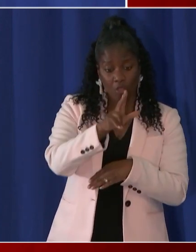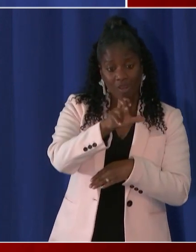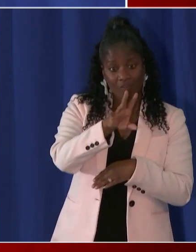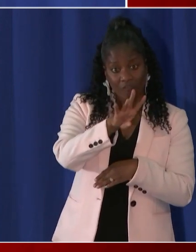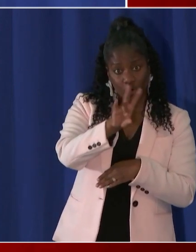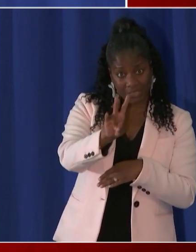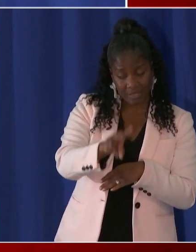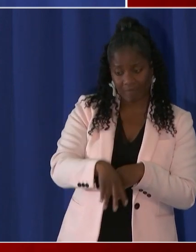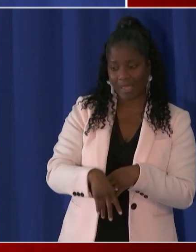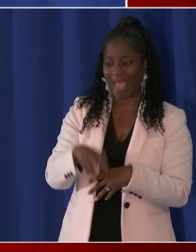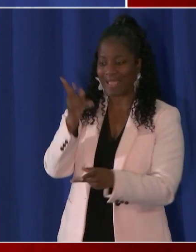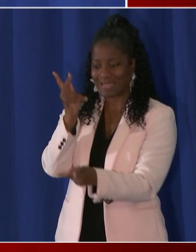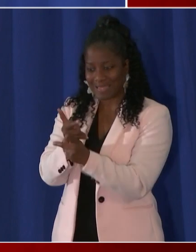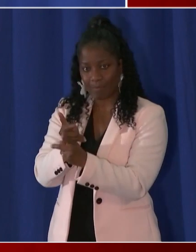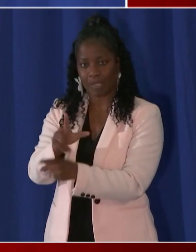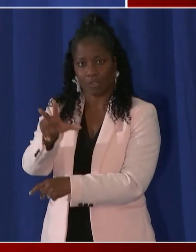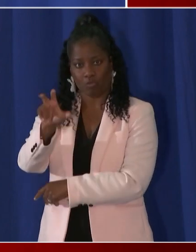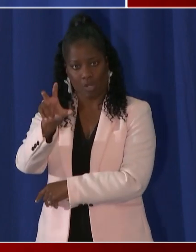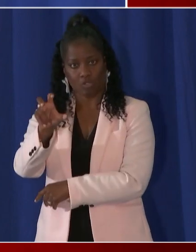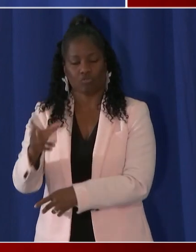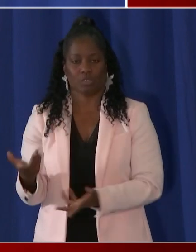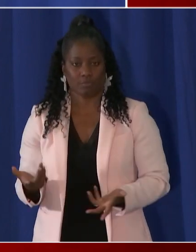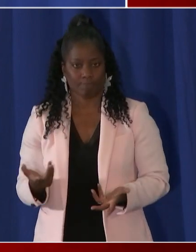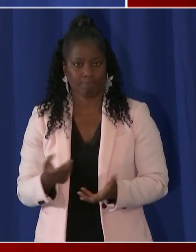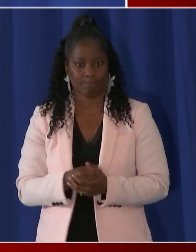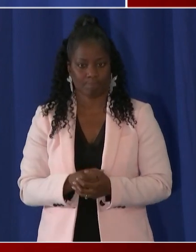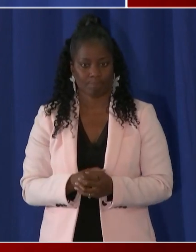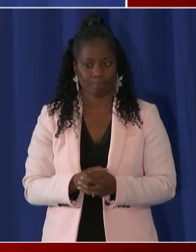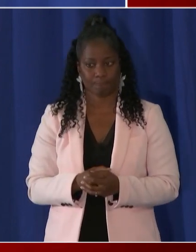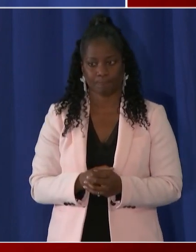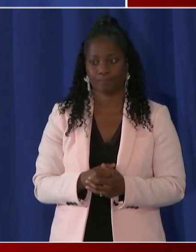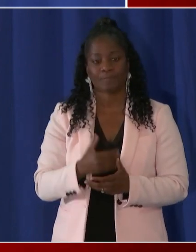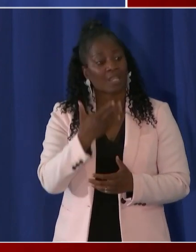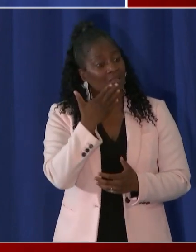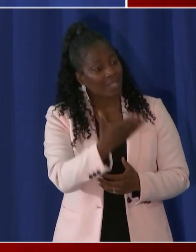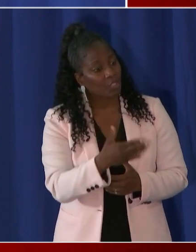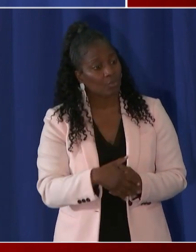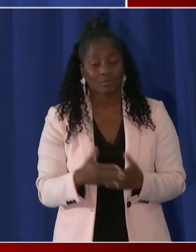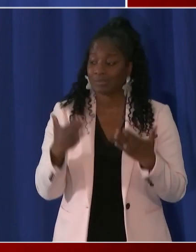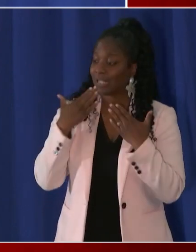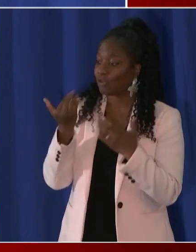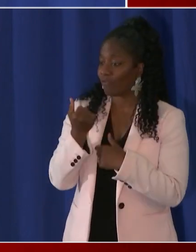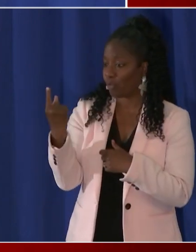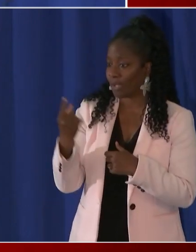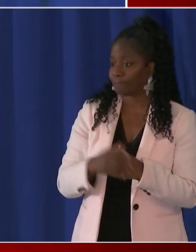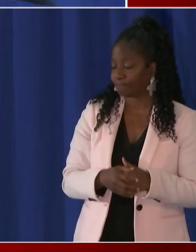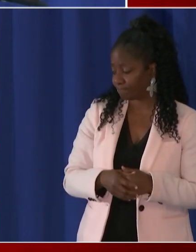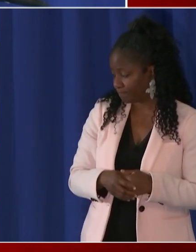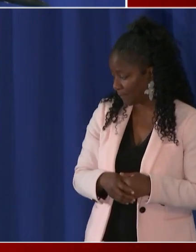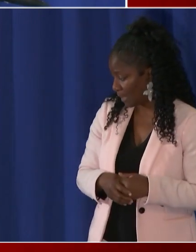and keeping 300. Thank you, everybody.